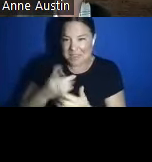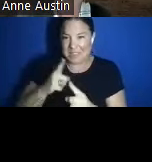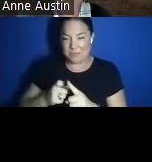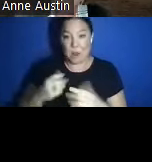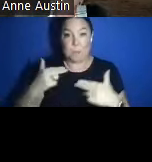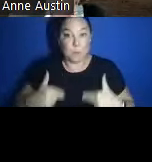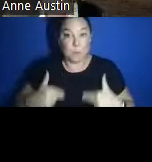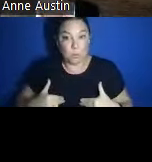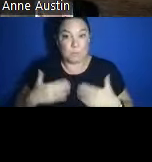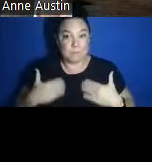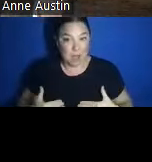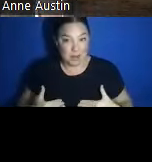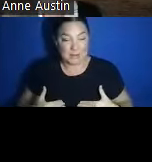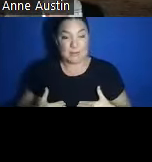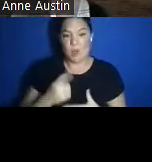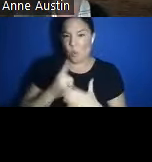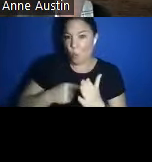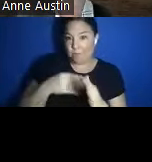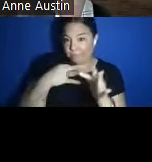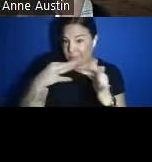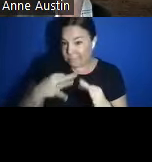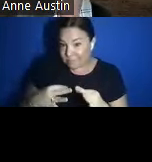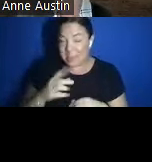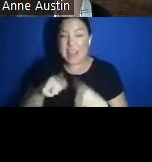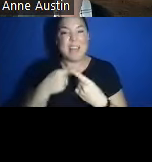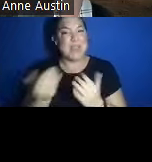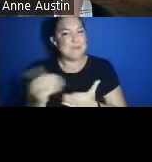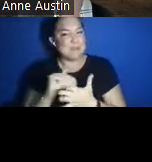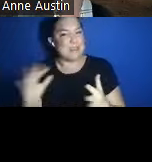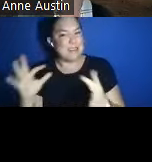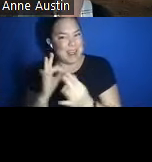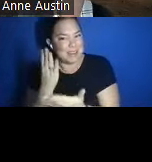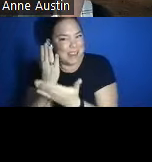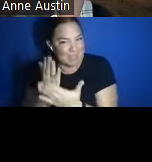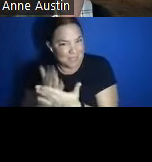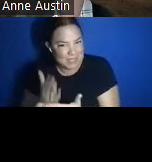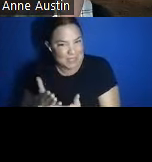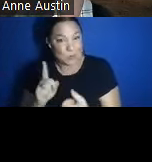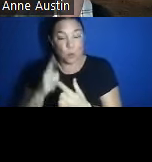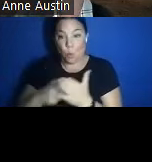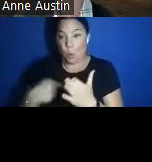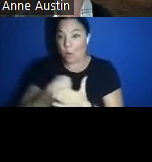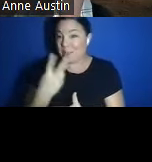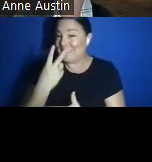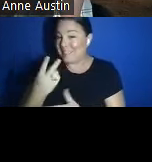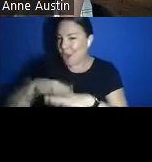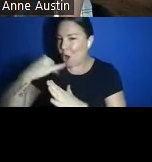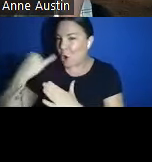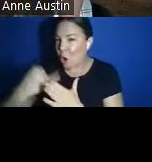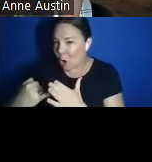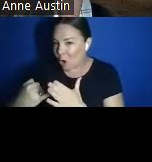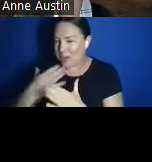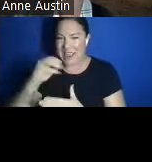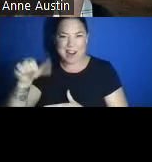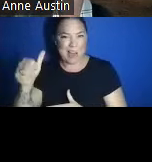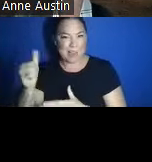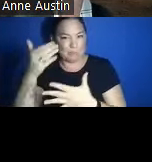us, and then reconnecting that evidence to what we can see in art in other avenues.